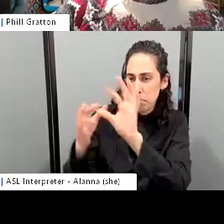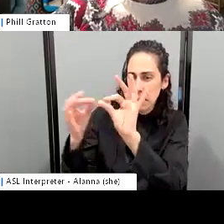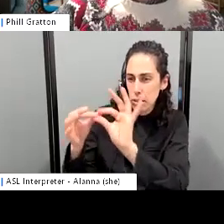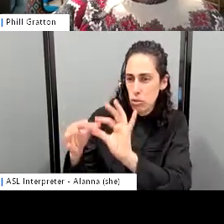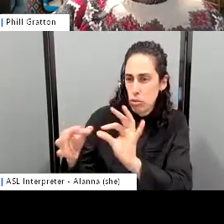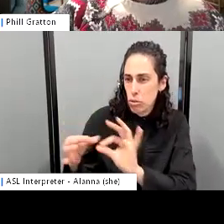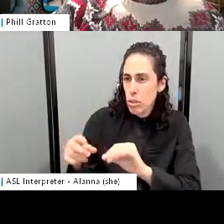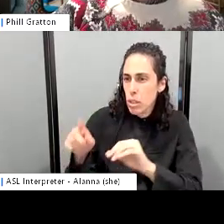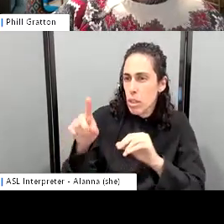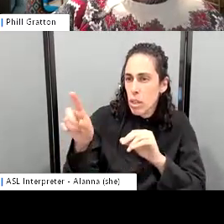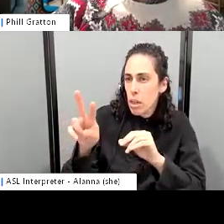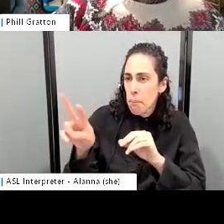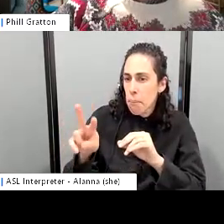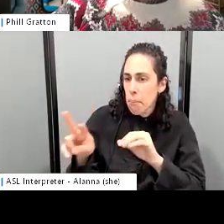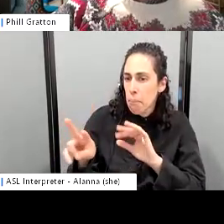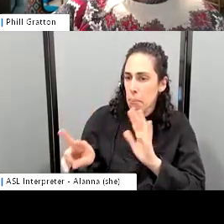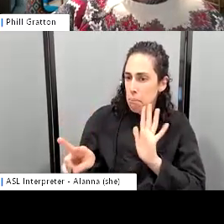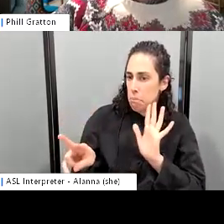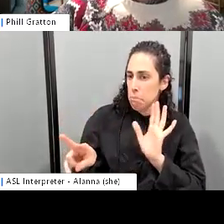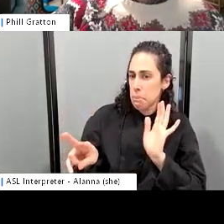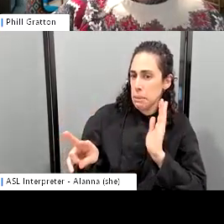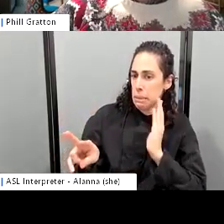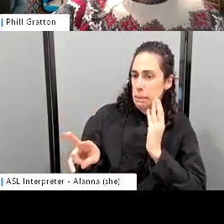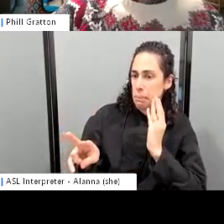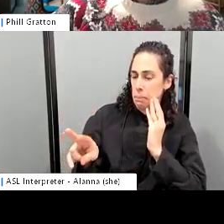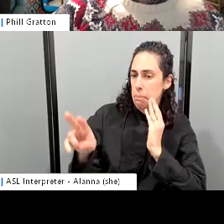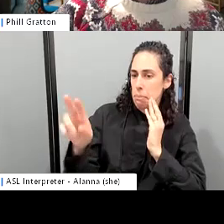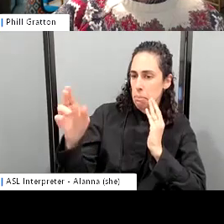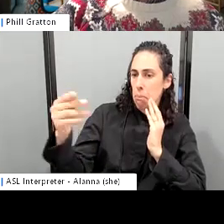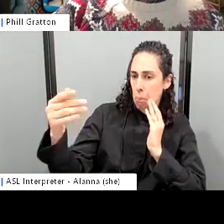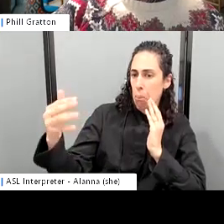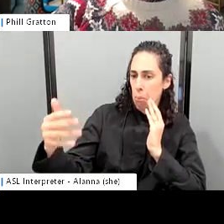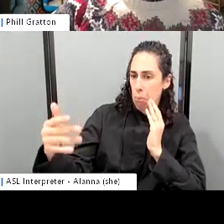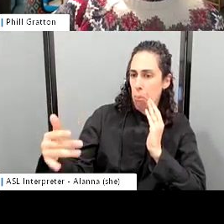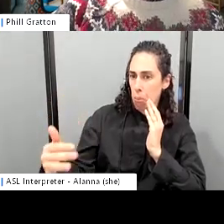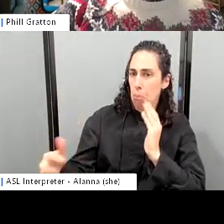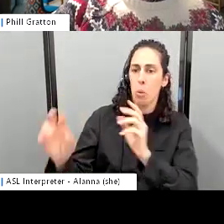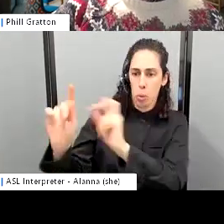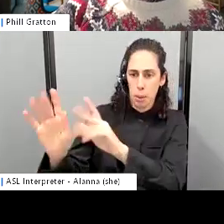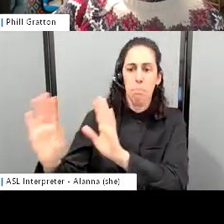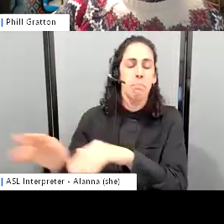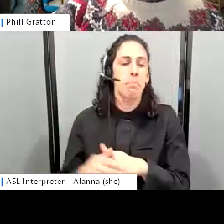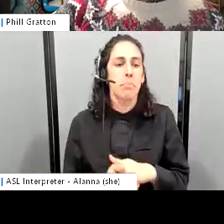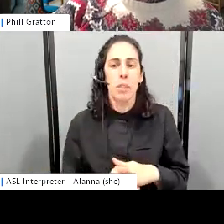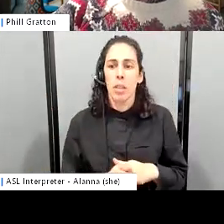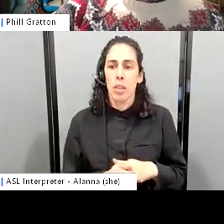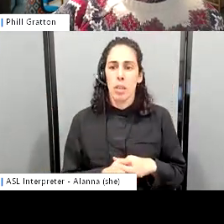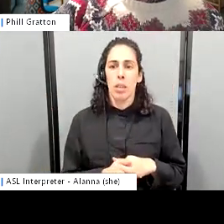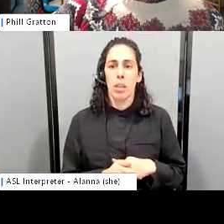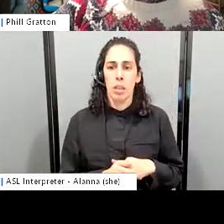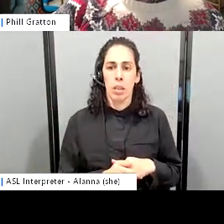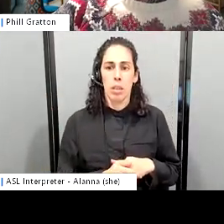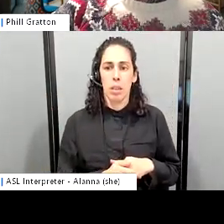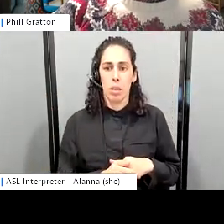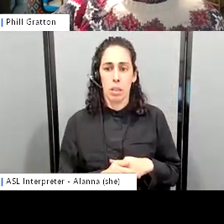I'm not sure what that one is. No, I think probably unless someone has a burning example, maybe we'll leave the examples. There's just a few things I wanted to say about